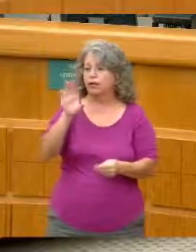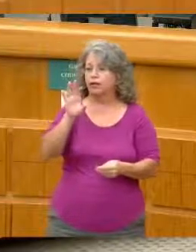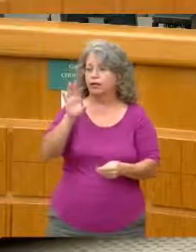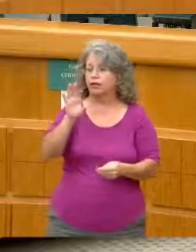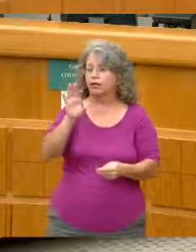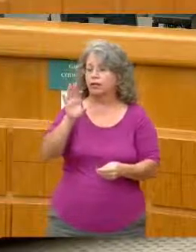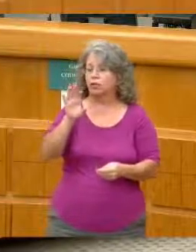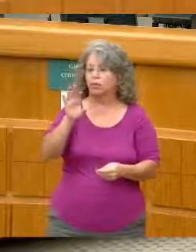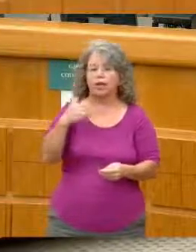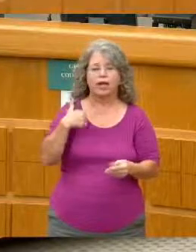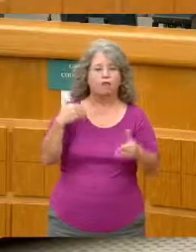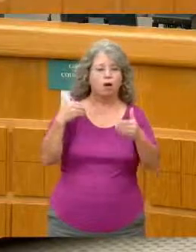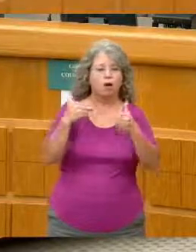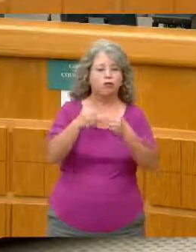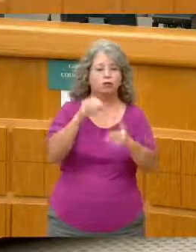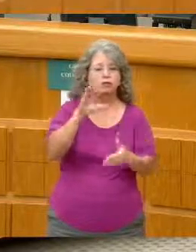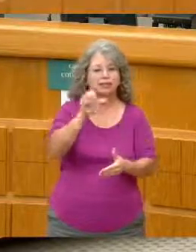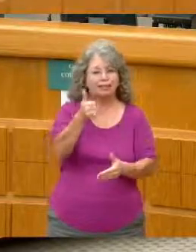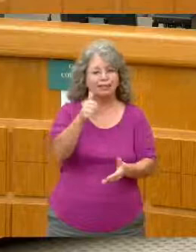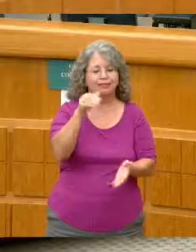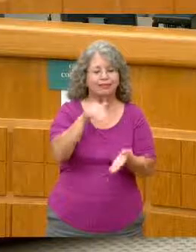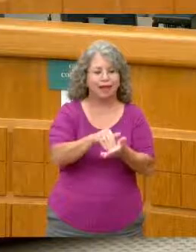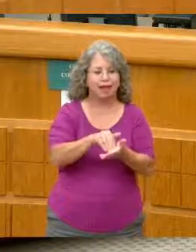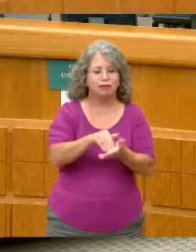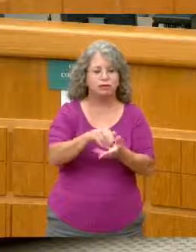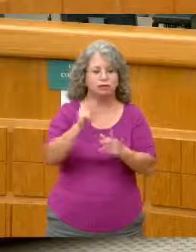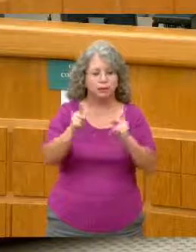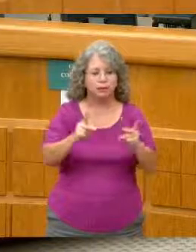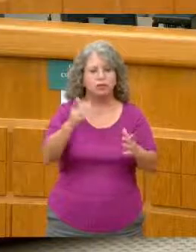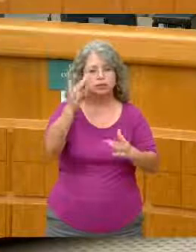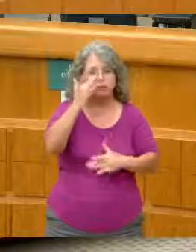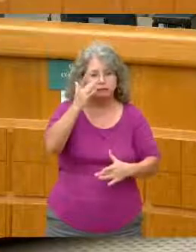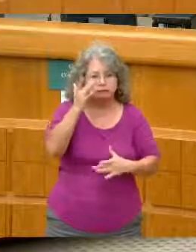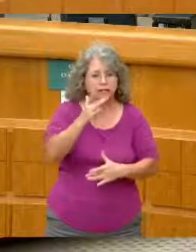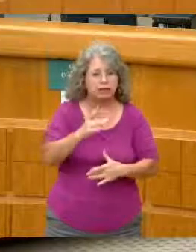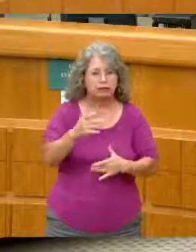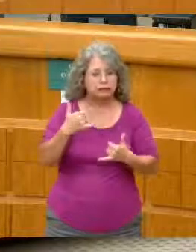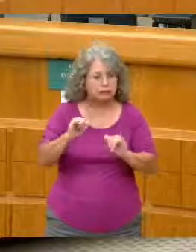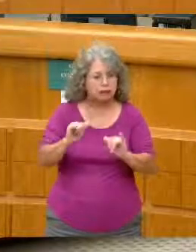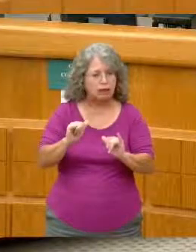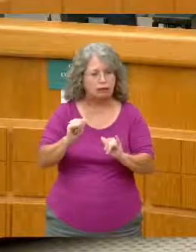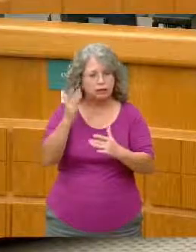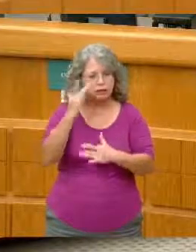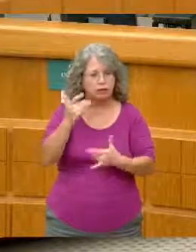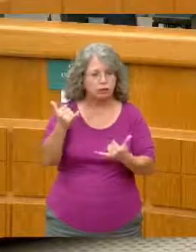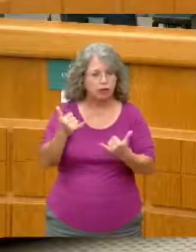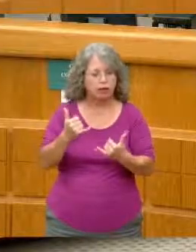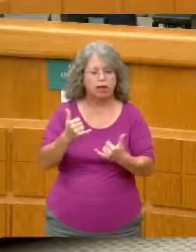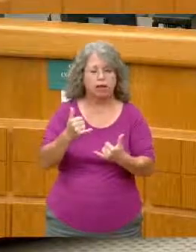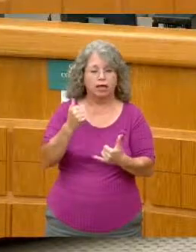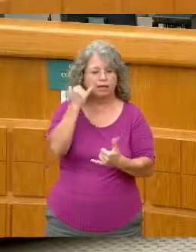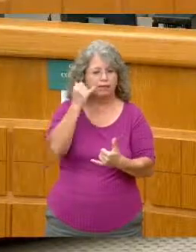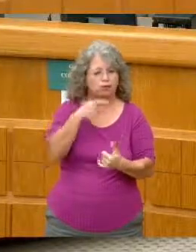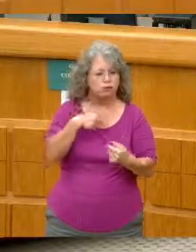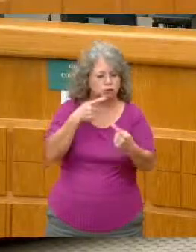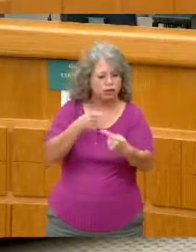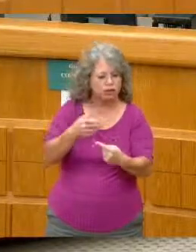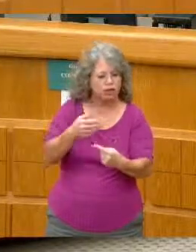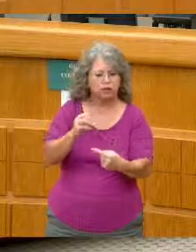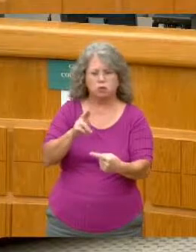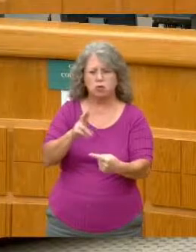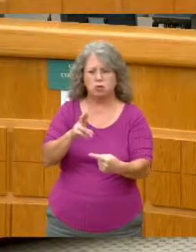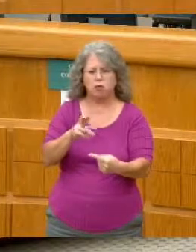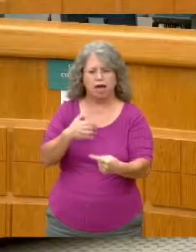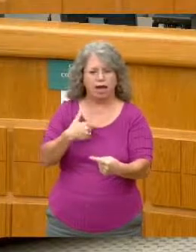active 10,000. We have almost 10,000 active cases. If you are struggling or just have questions, you